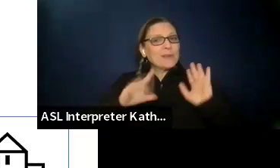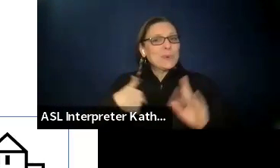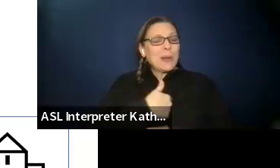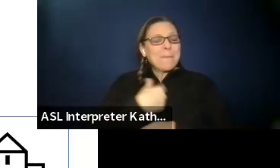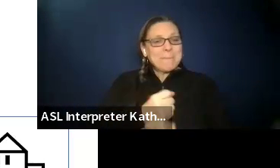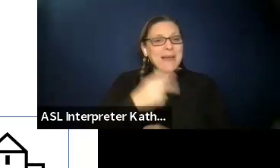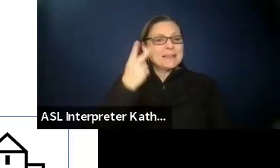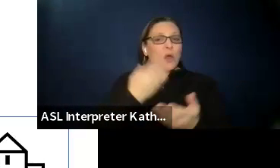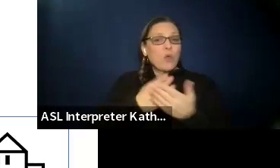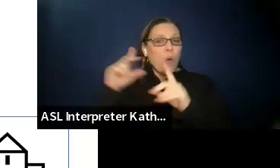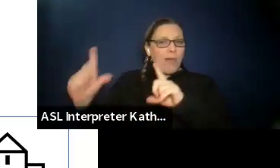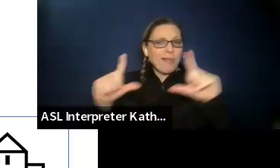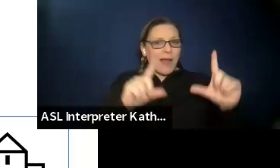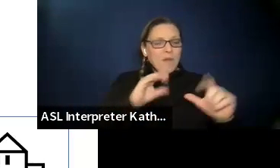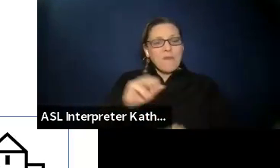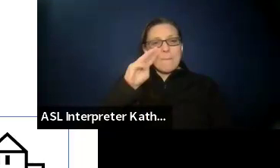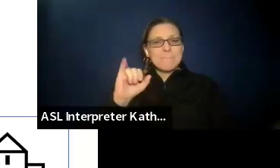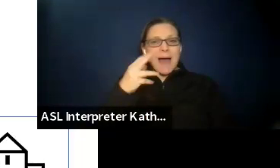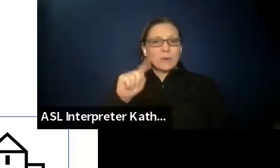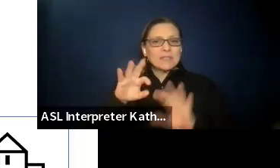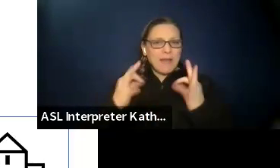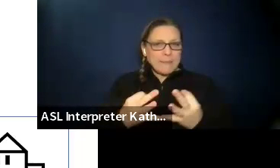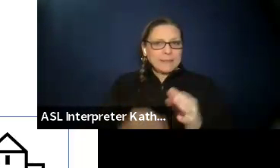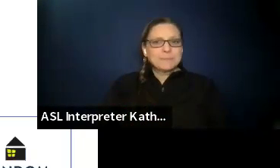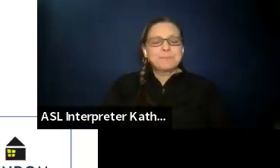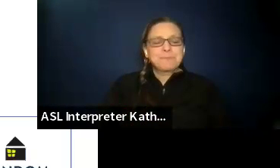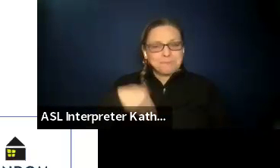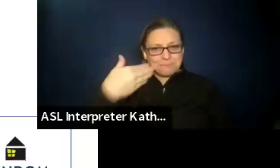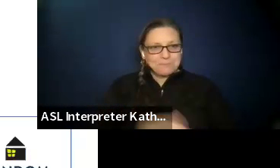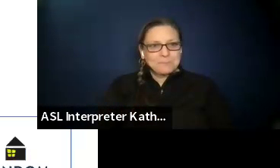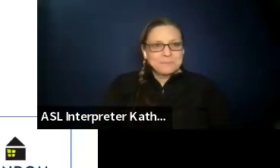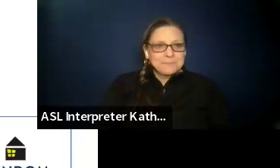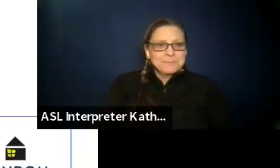as seen through the lens of a migrant family. Next slide, please.